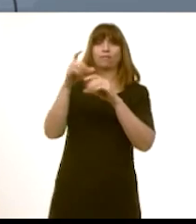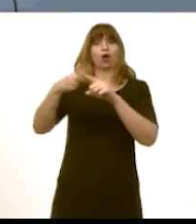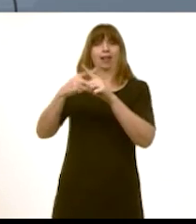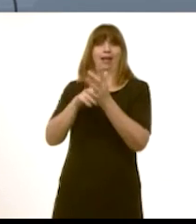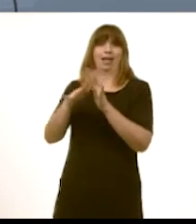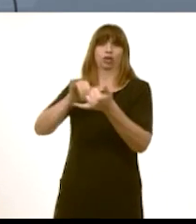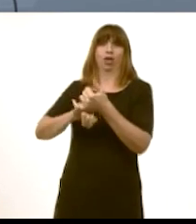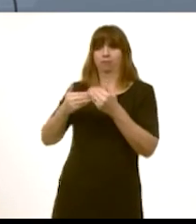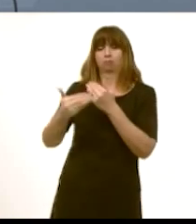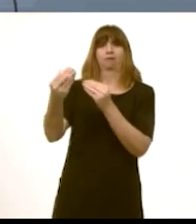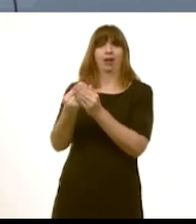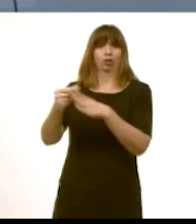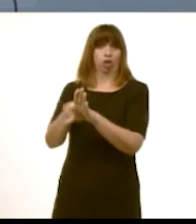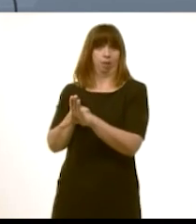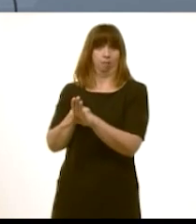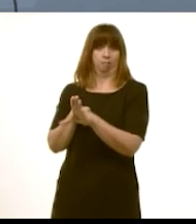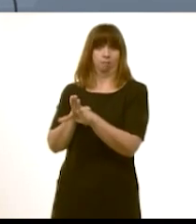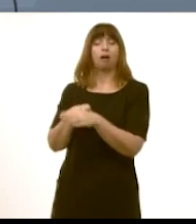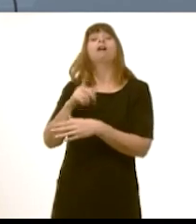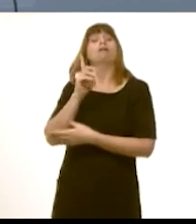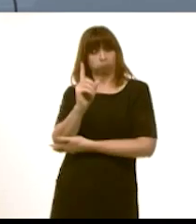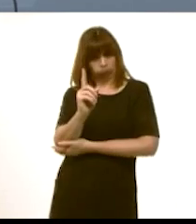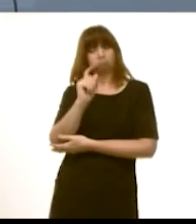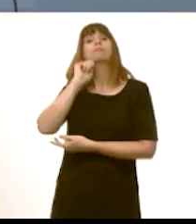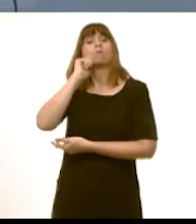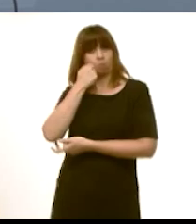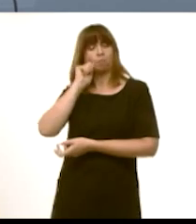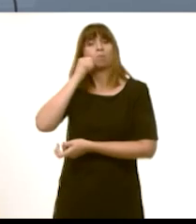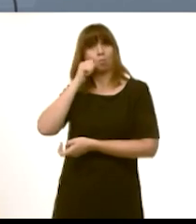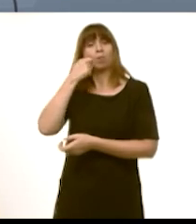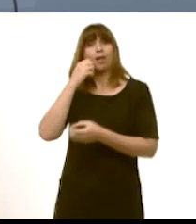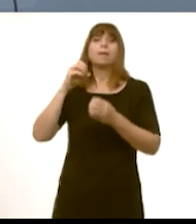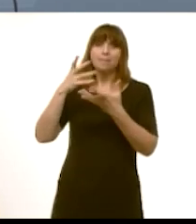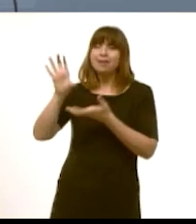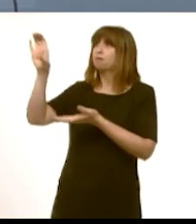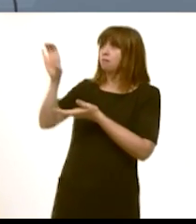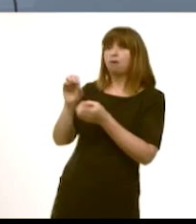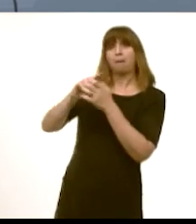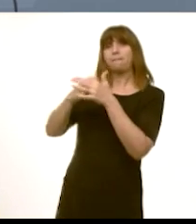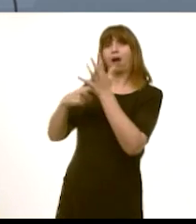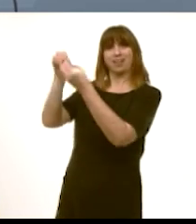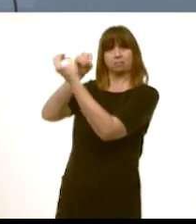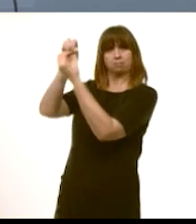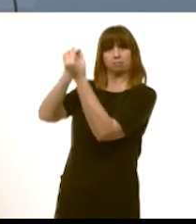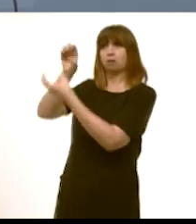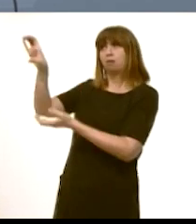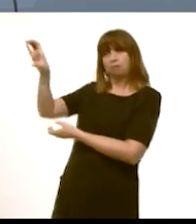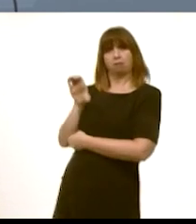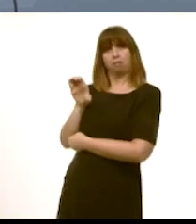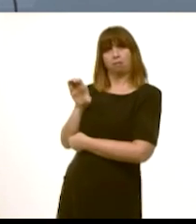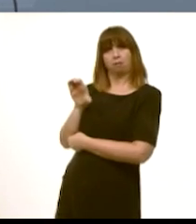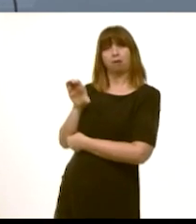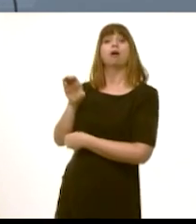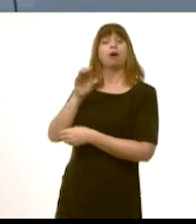next financial year. There will be a Barnett consequential for that uplift. Will you